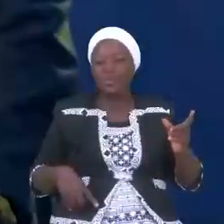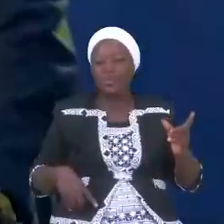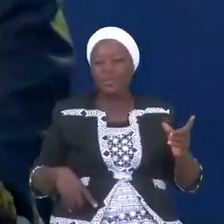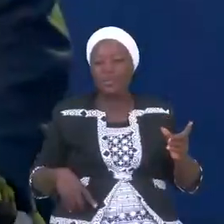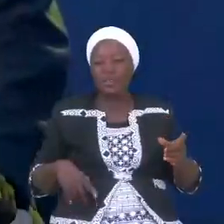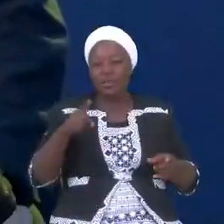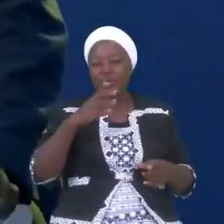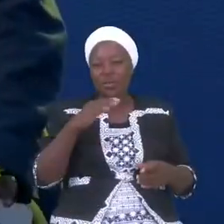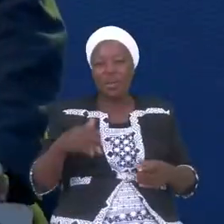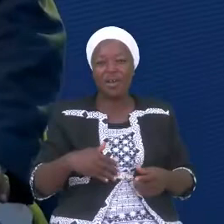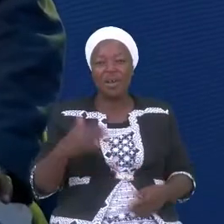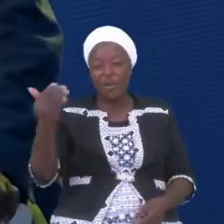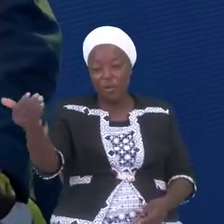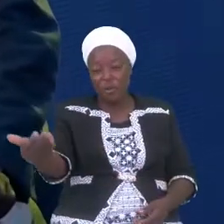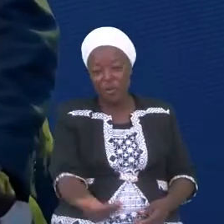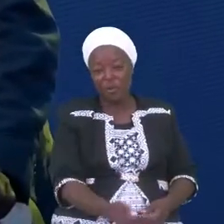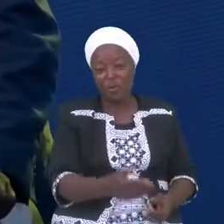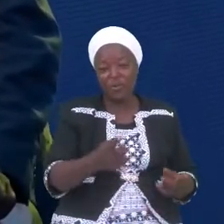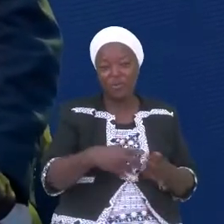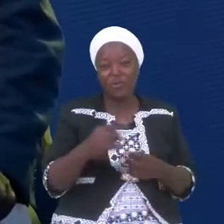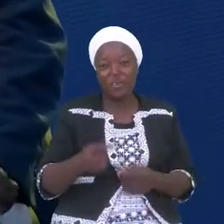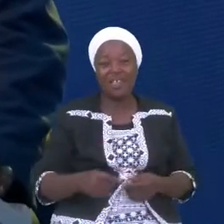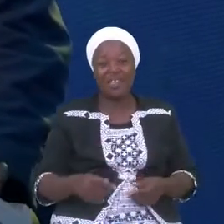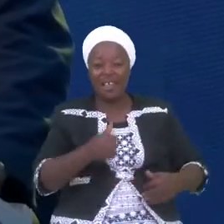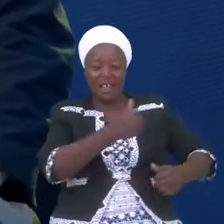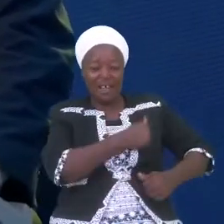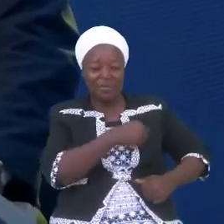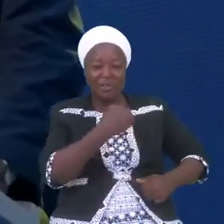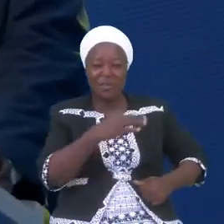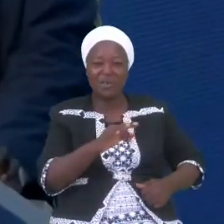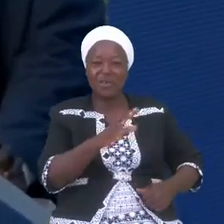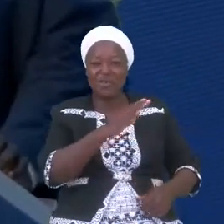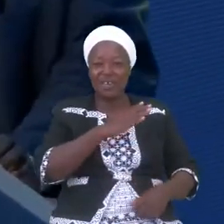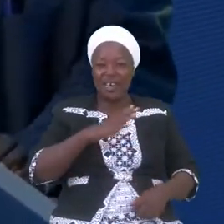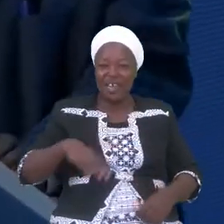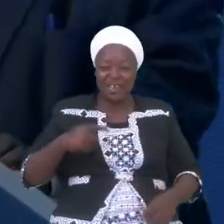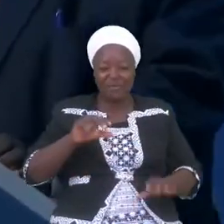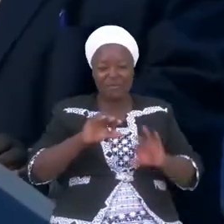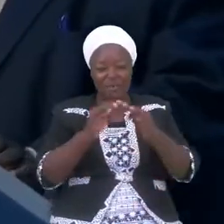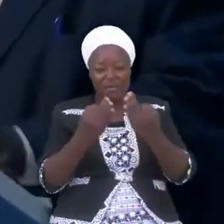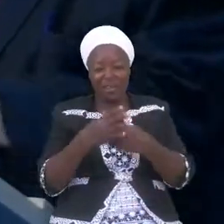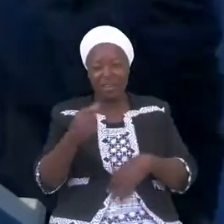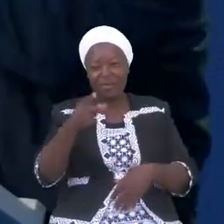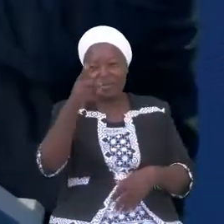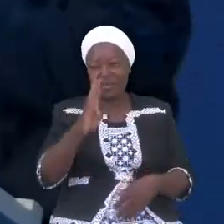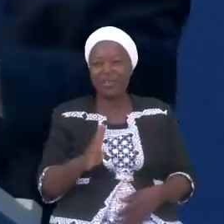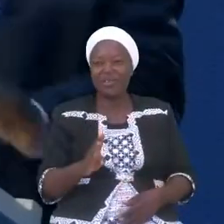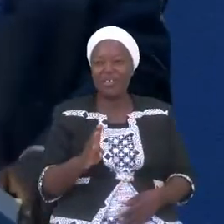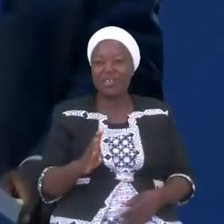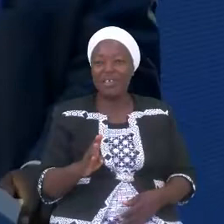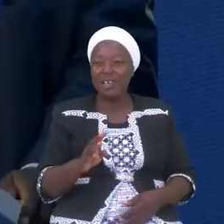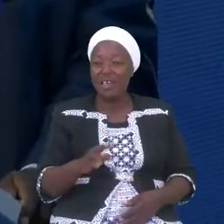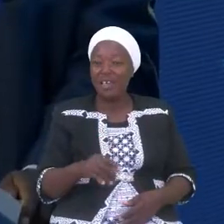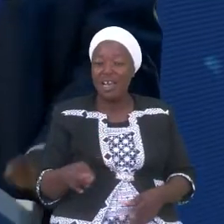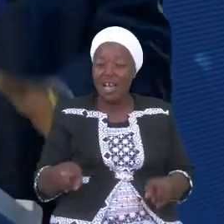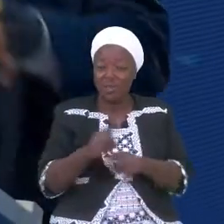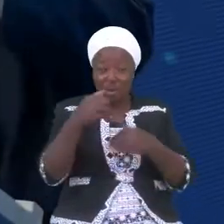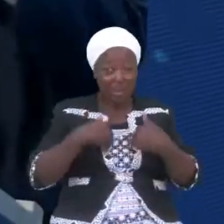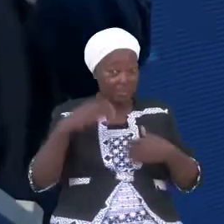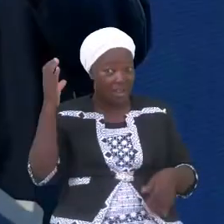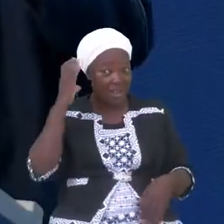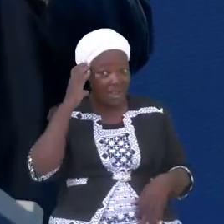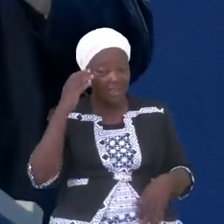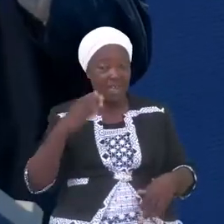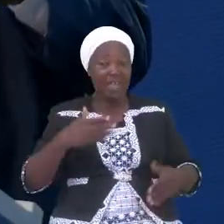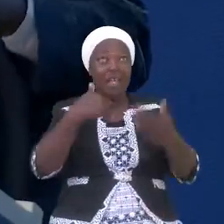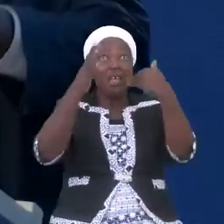You are welcome into the family of God. As you have heard, heaven is rejoicing because of you. Our